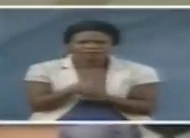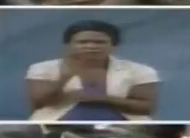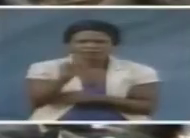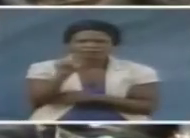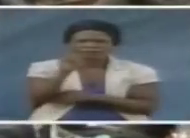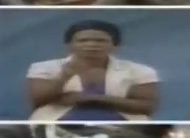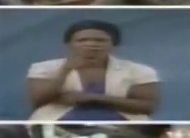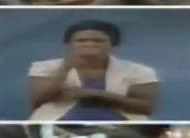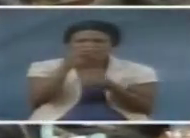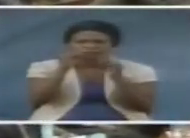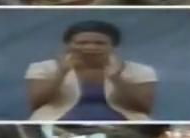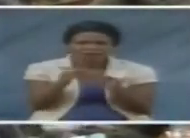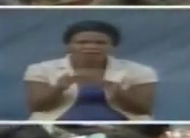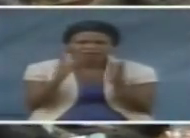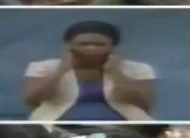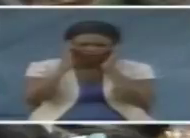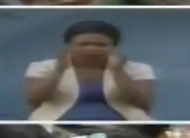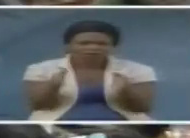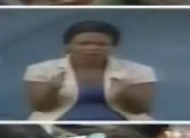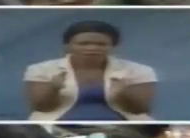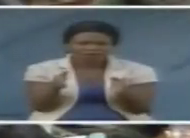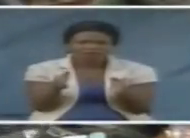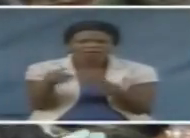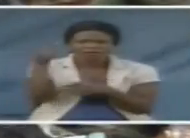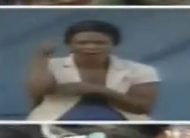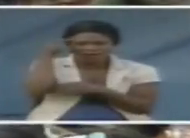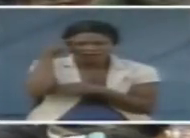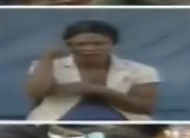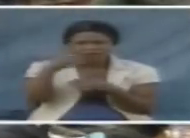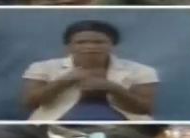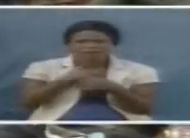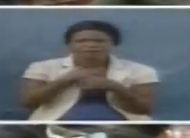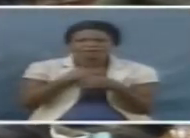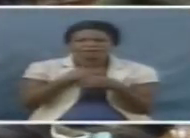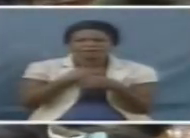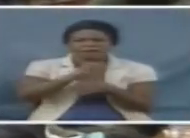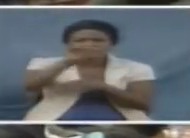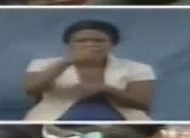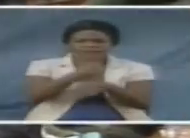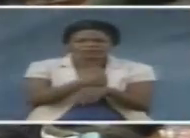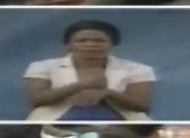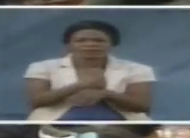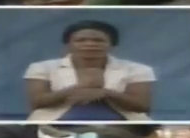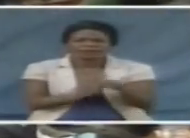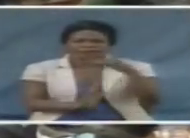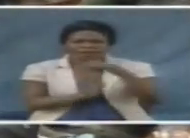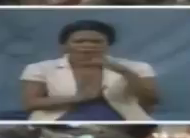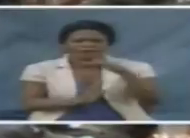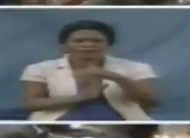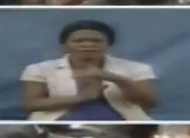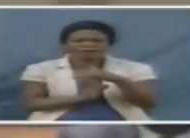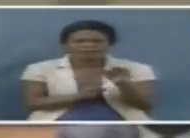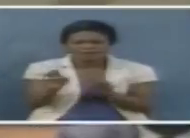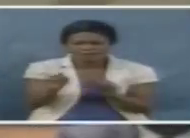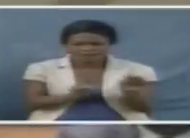economic growth was subdued. Mr. Speaker, to address these concerns, the government has